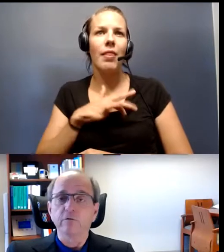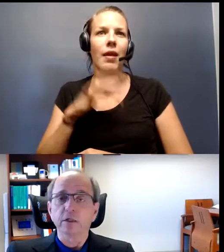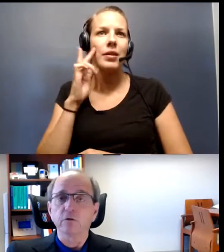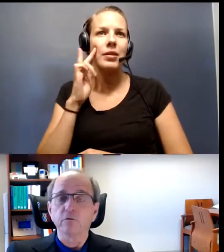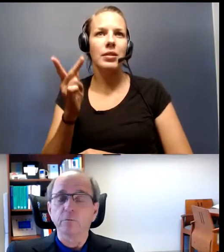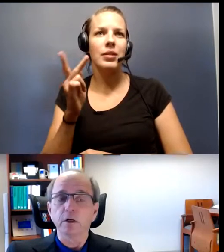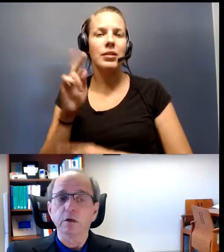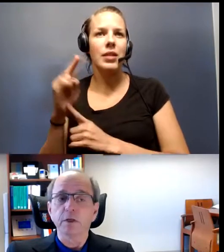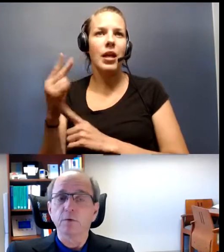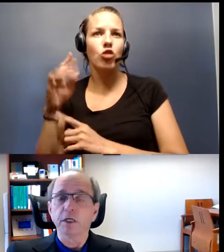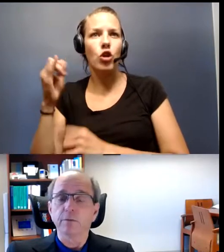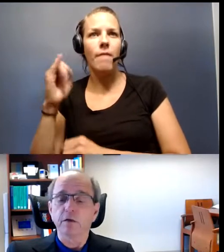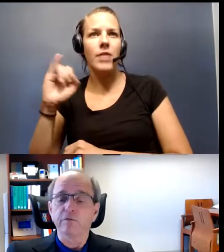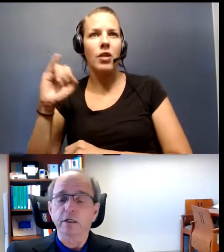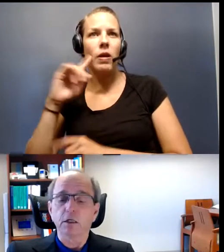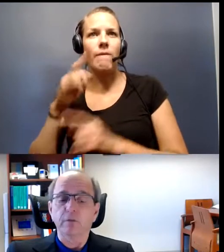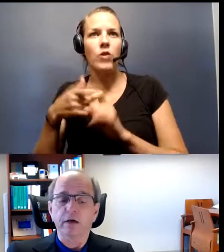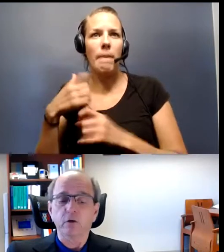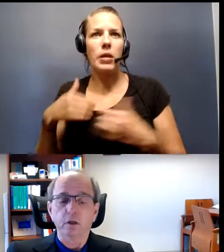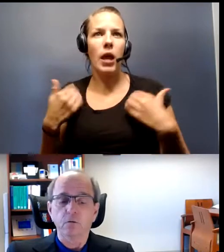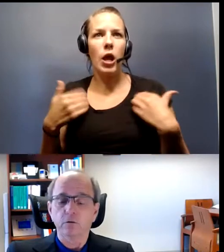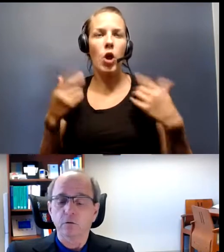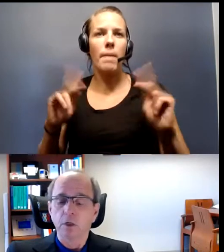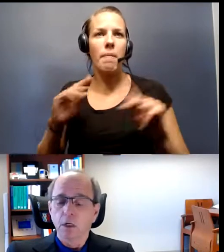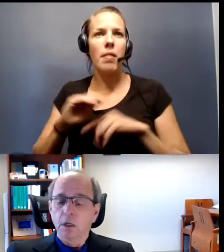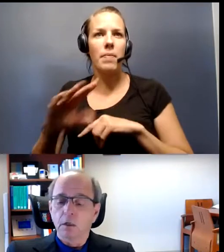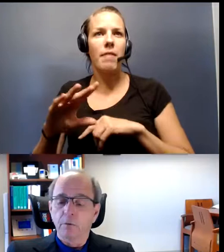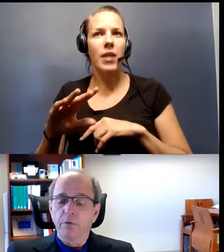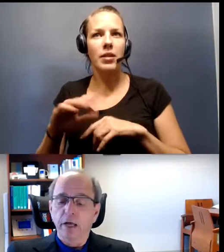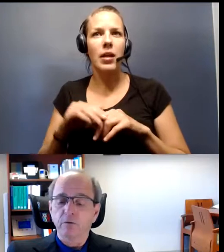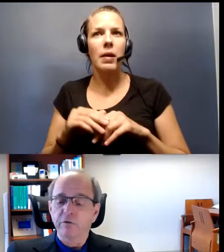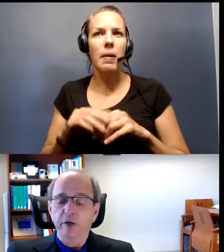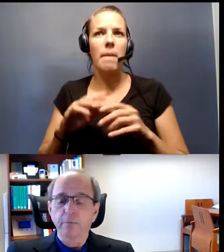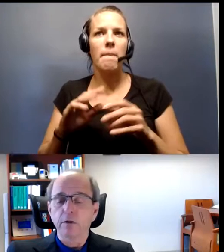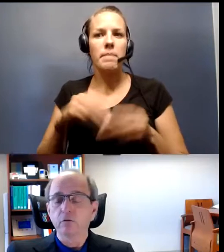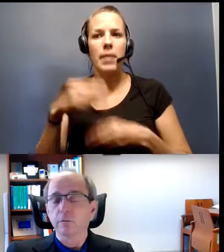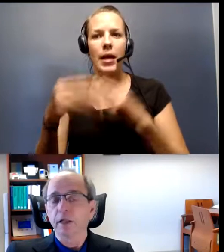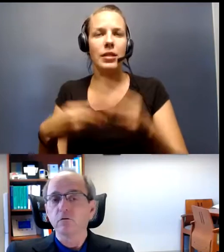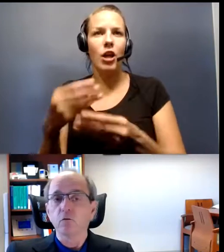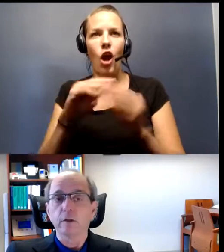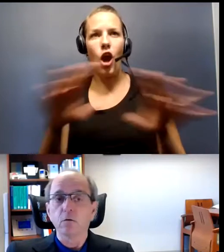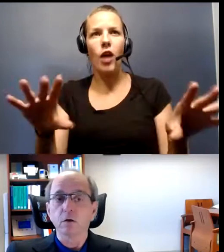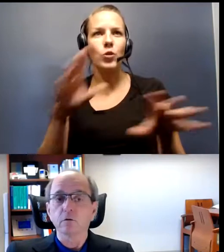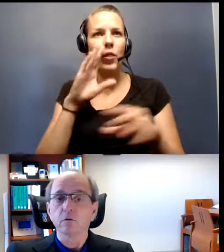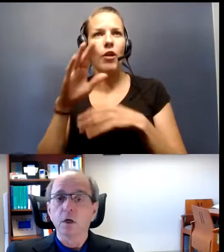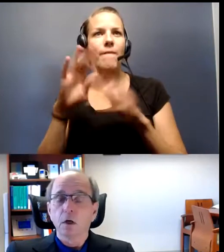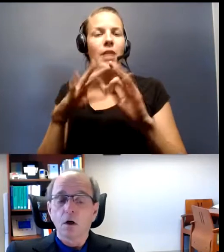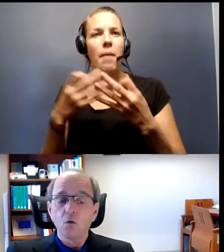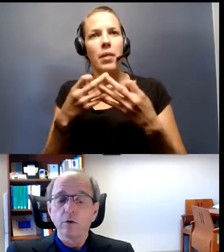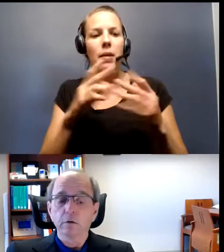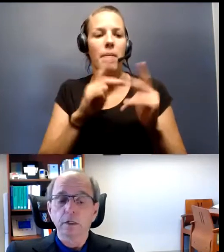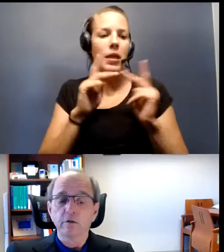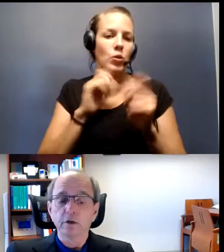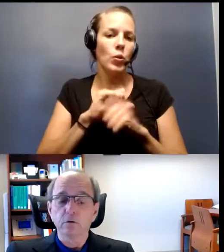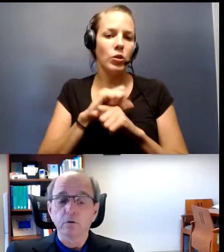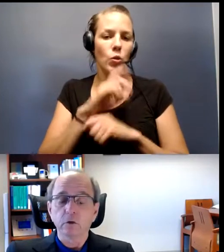secondary infections from the younger people becoming infected and passing it on to perhaps their families or places where they work to